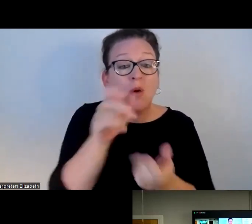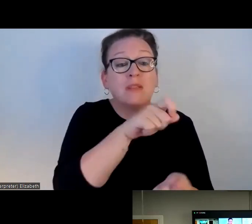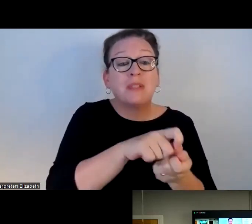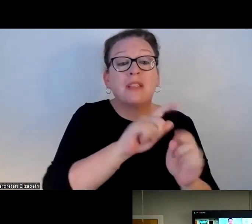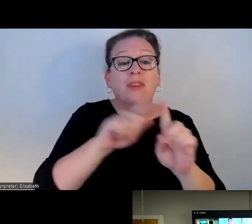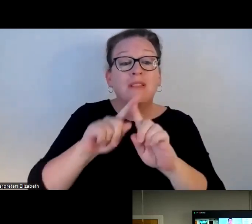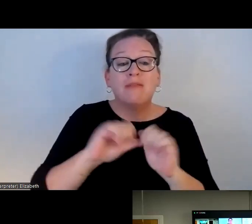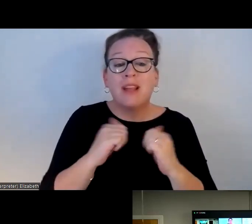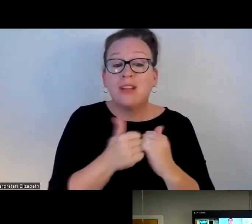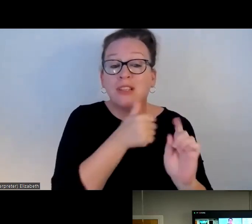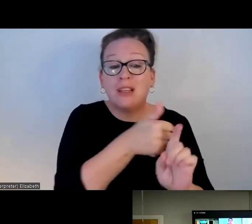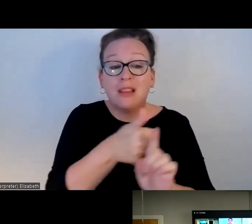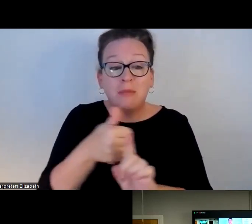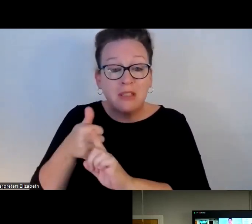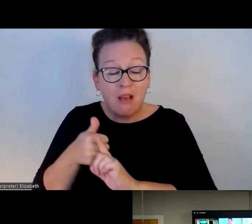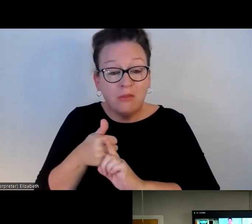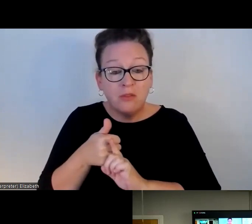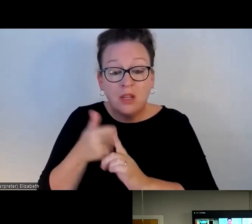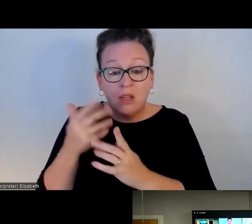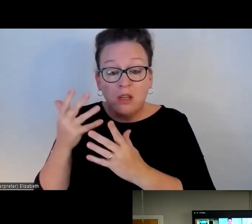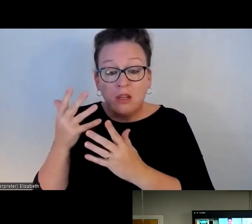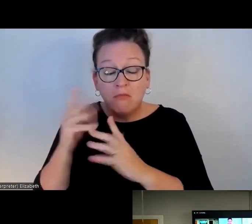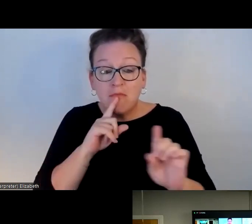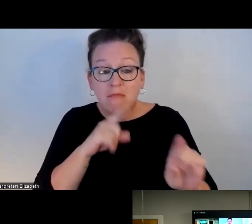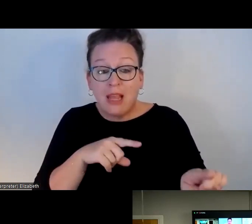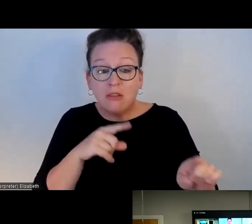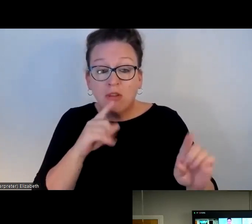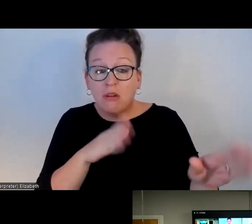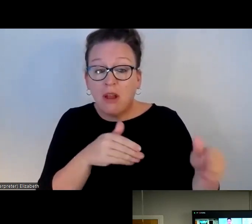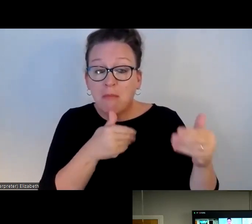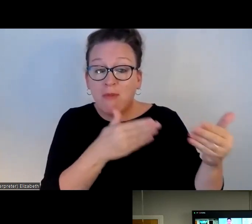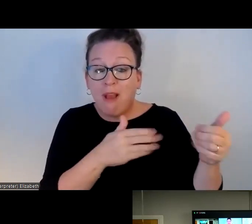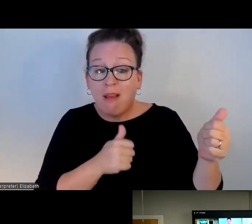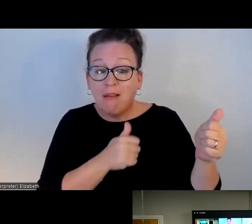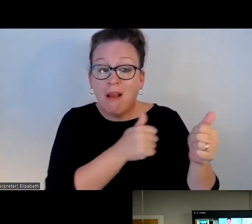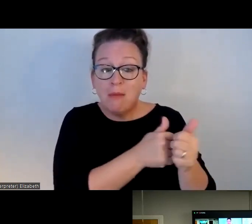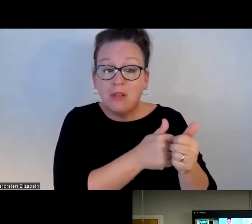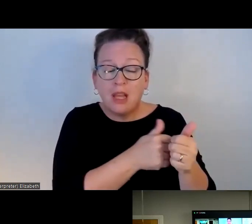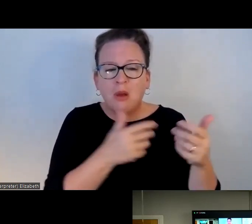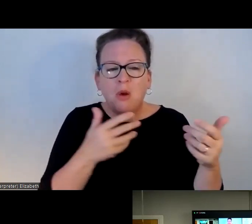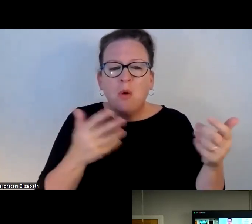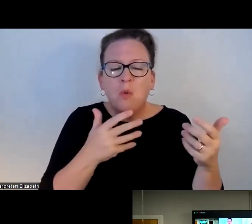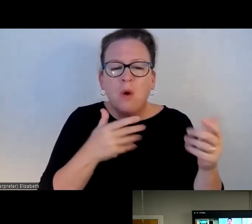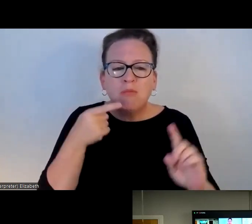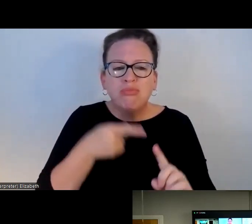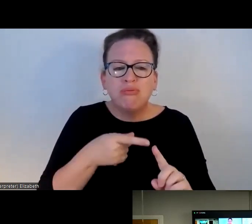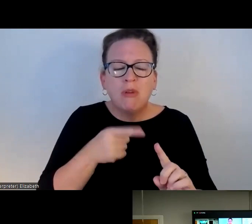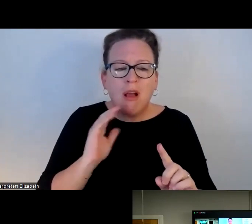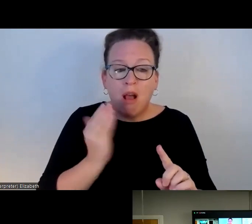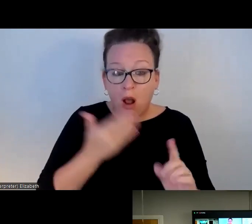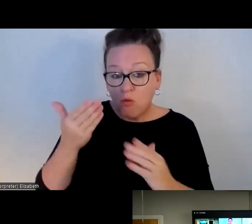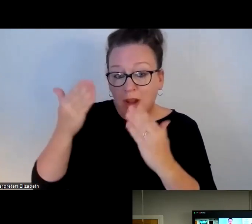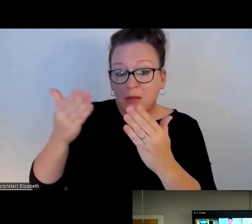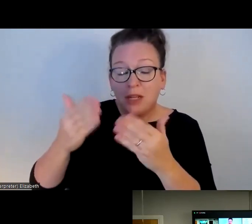be at the very least providing an update? What is the follow through of our